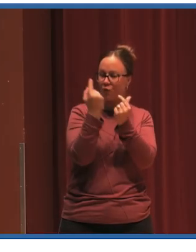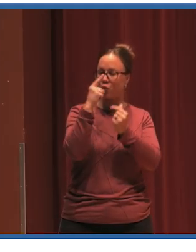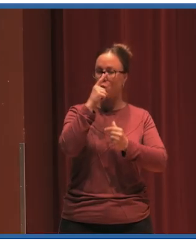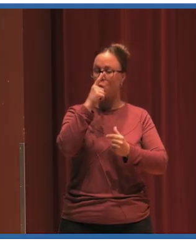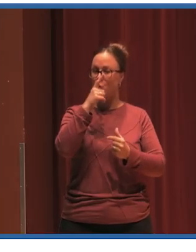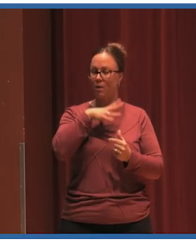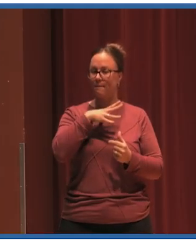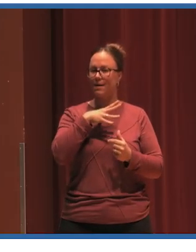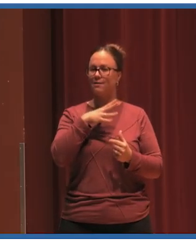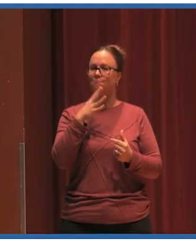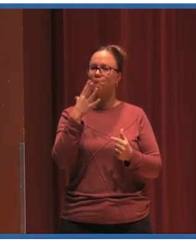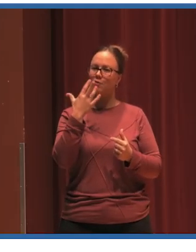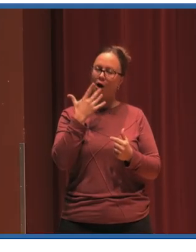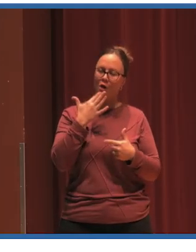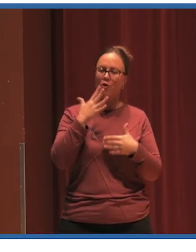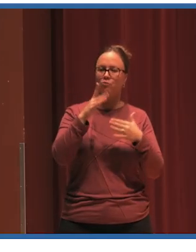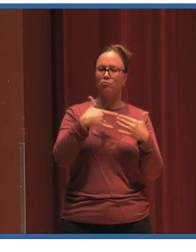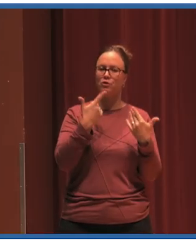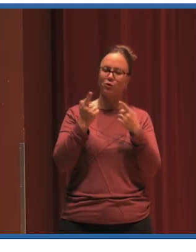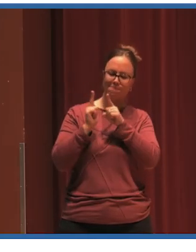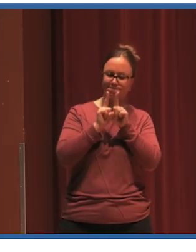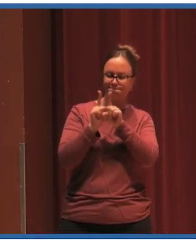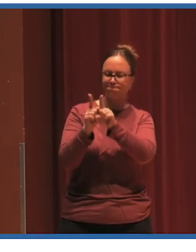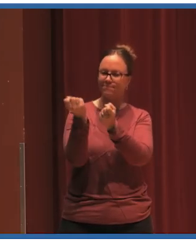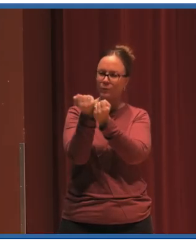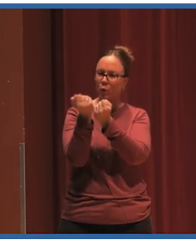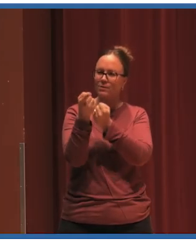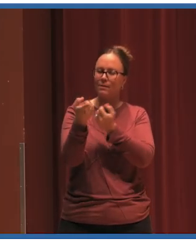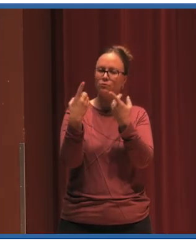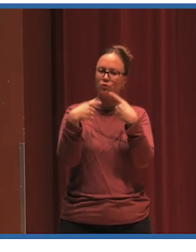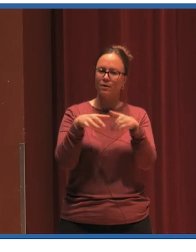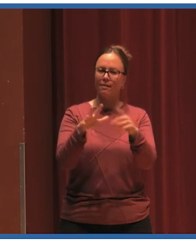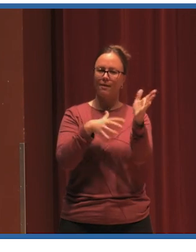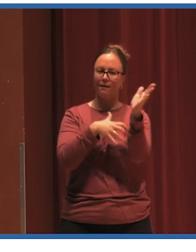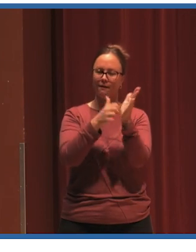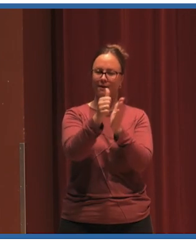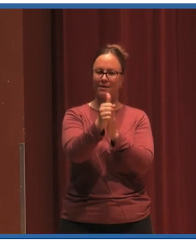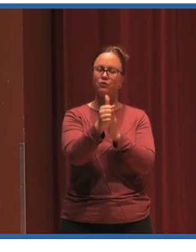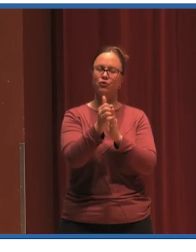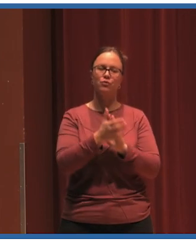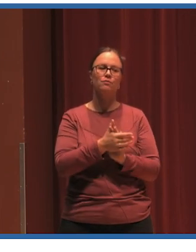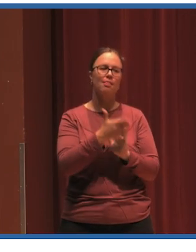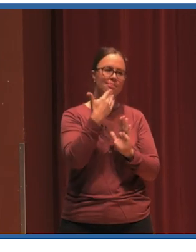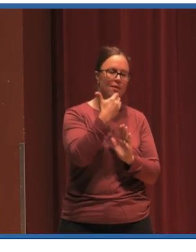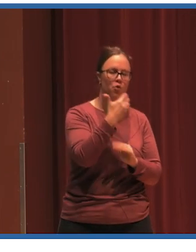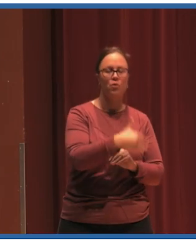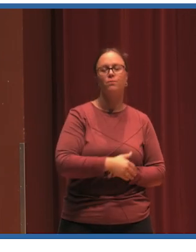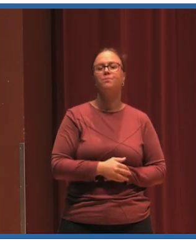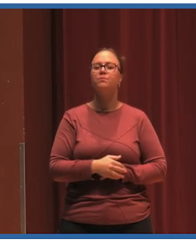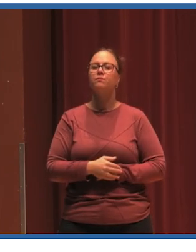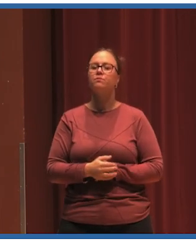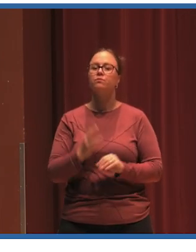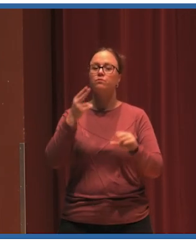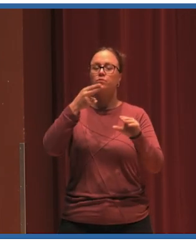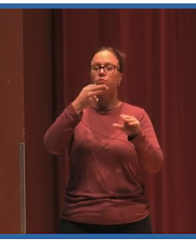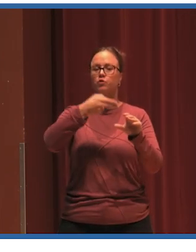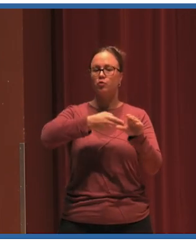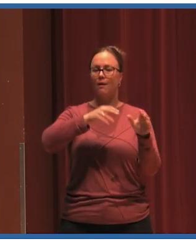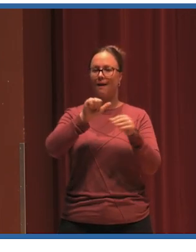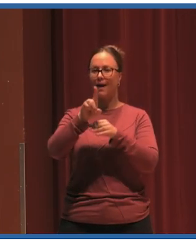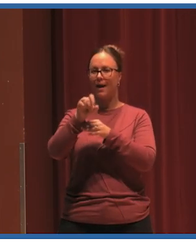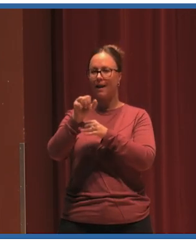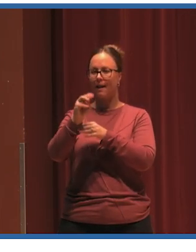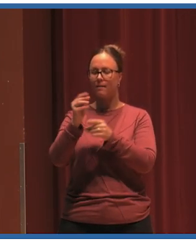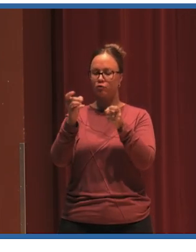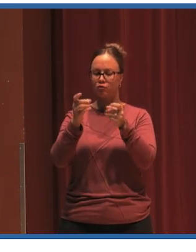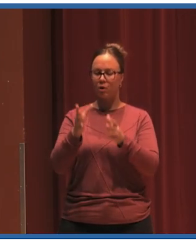walks alongside them throughout their cancer journeys. Thank you, Vivian. We're also joined by Adam Shriver, Director of Wellness